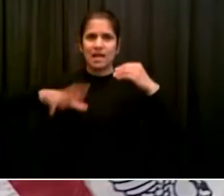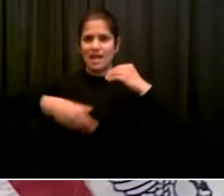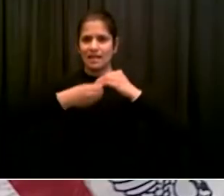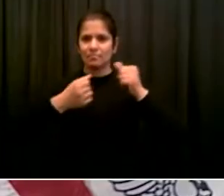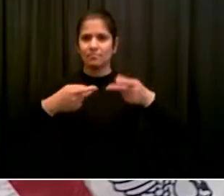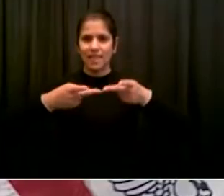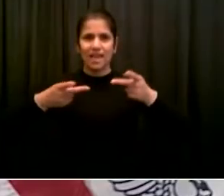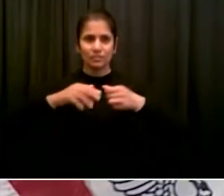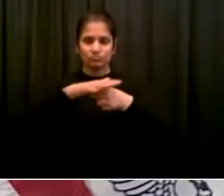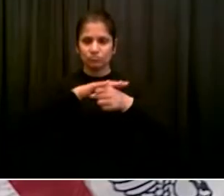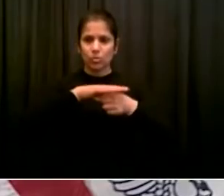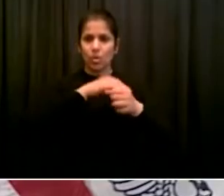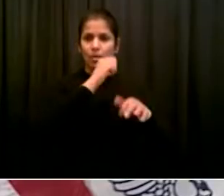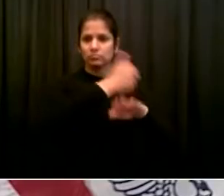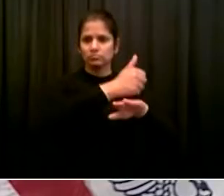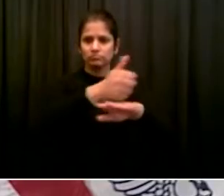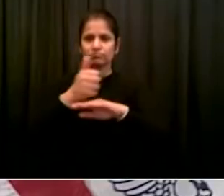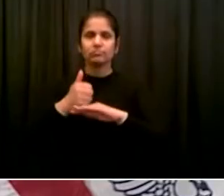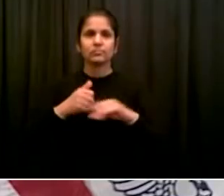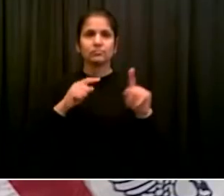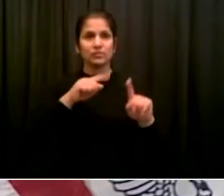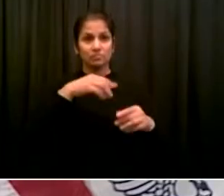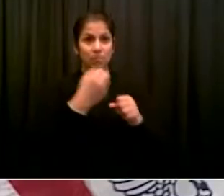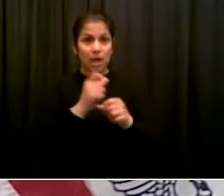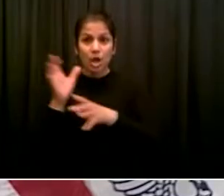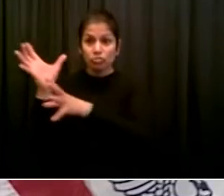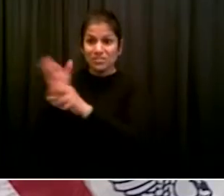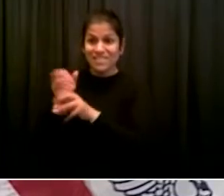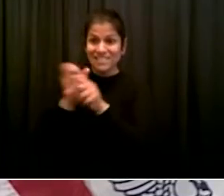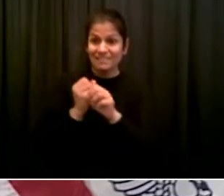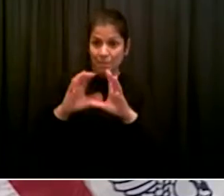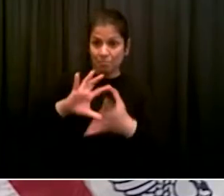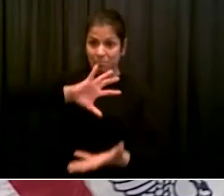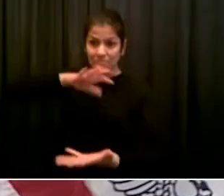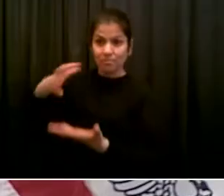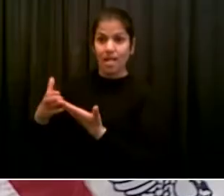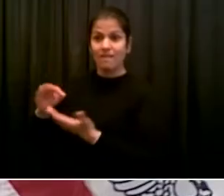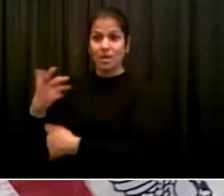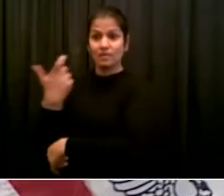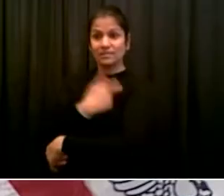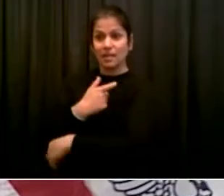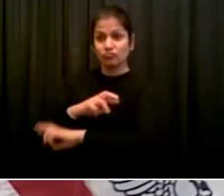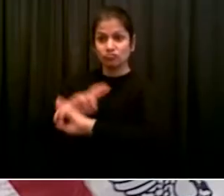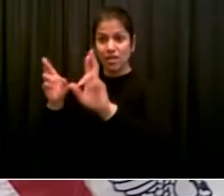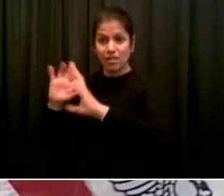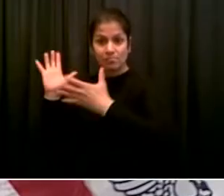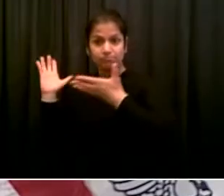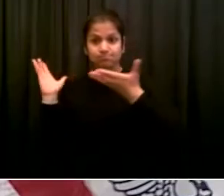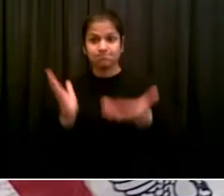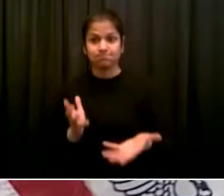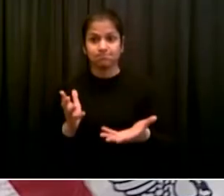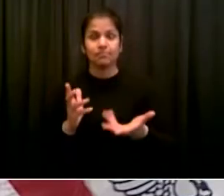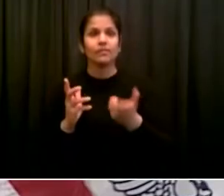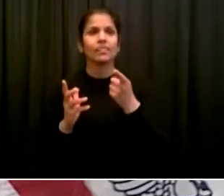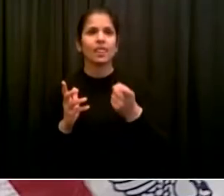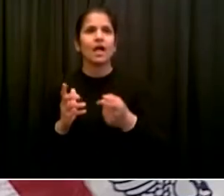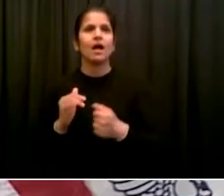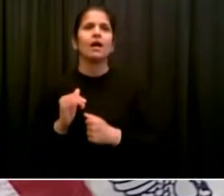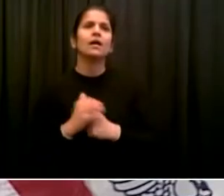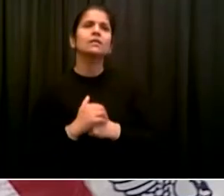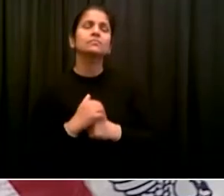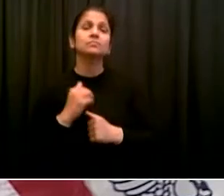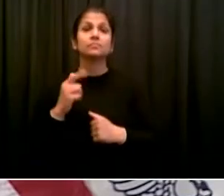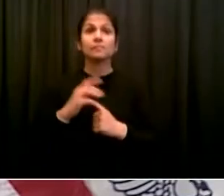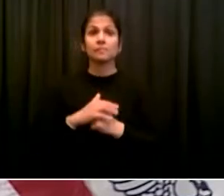more vaccine. We're looking for any place where there may be a greater need in terms of the